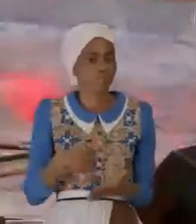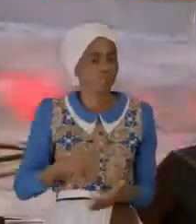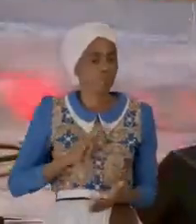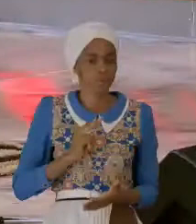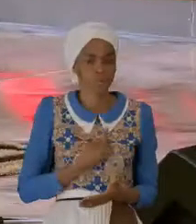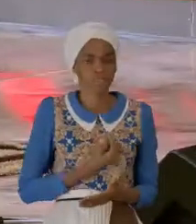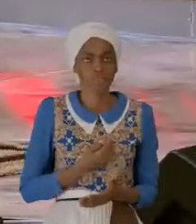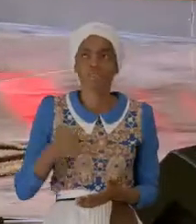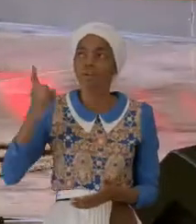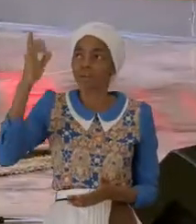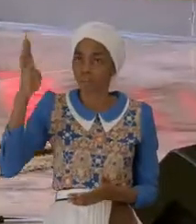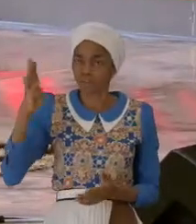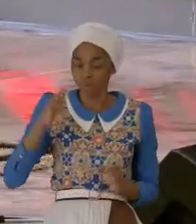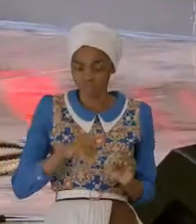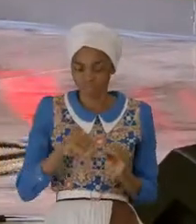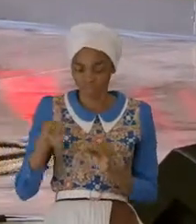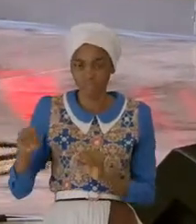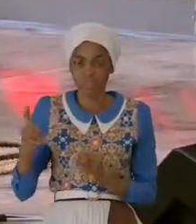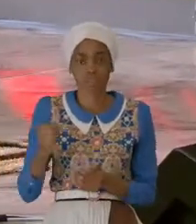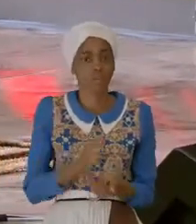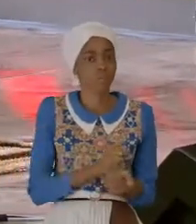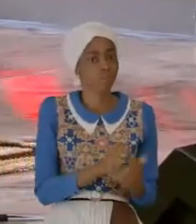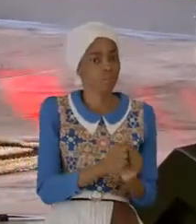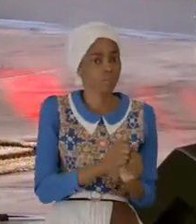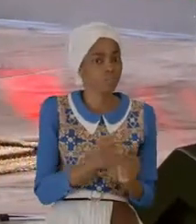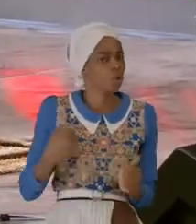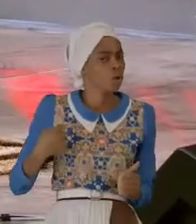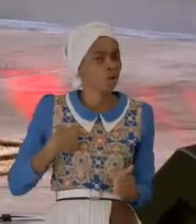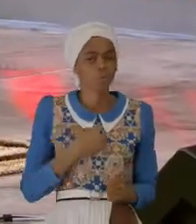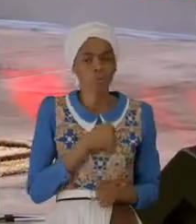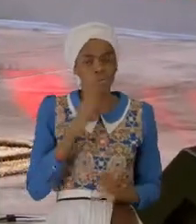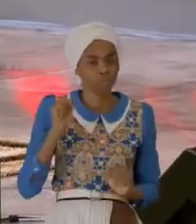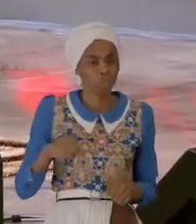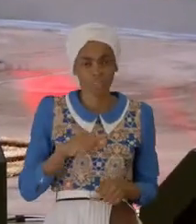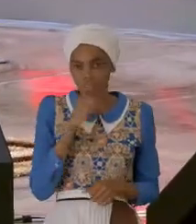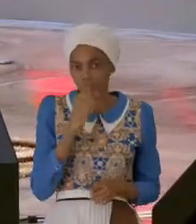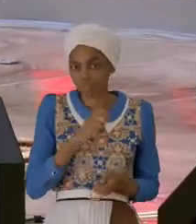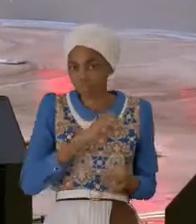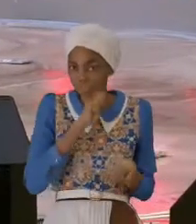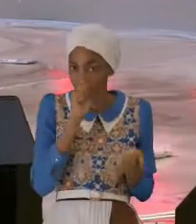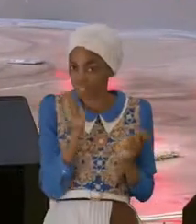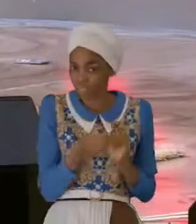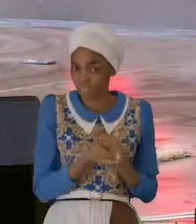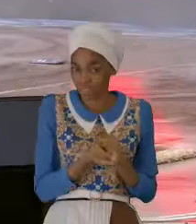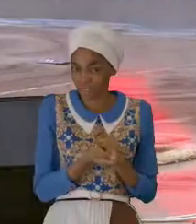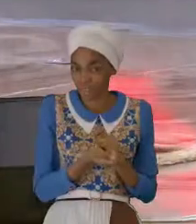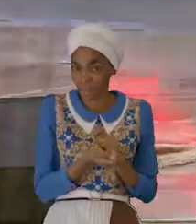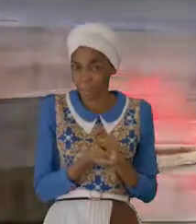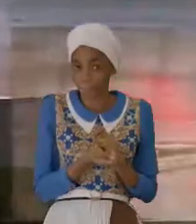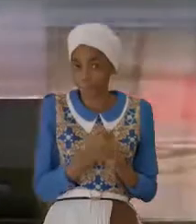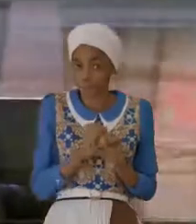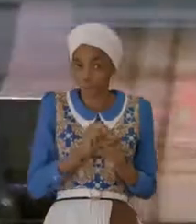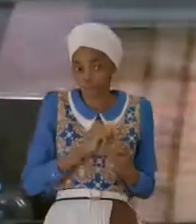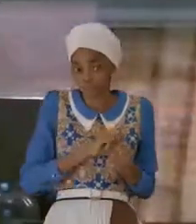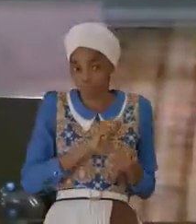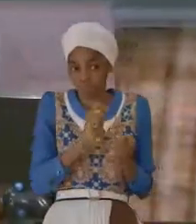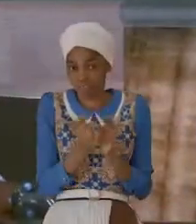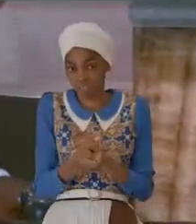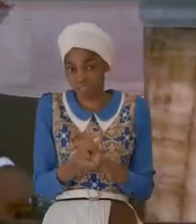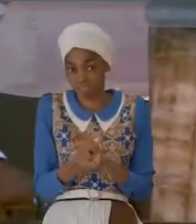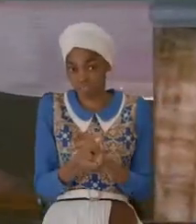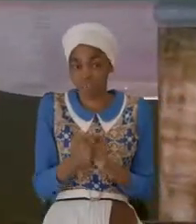is we cannot modify change at that